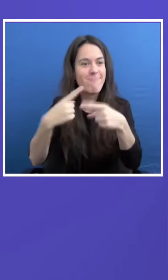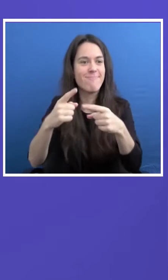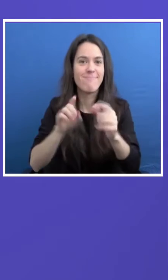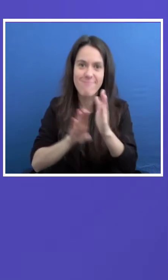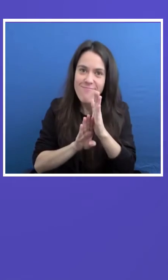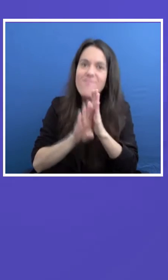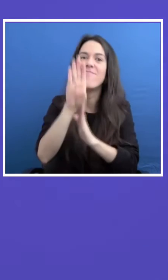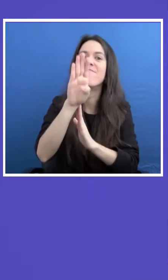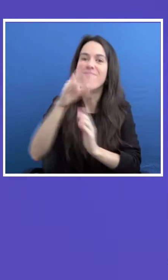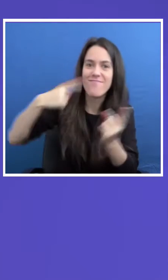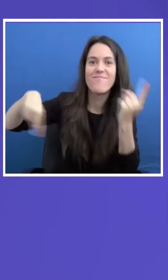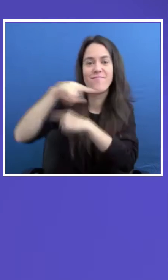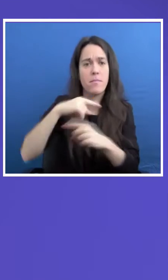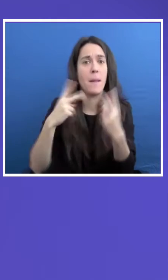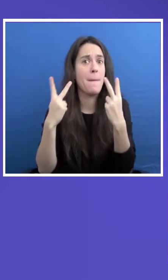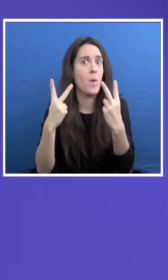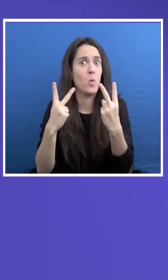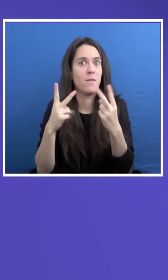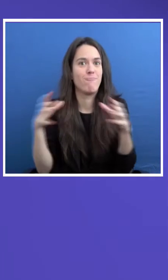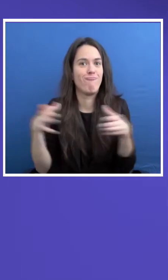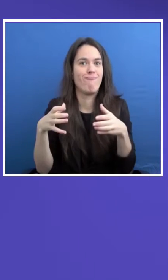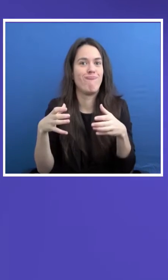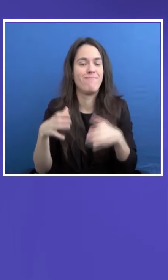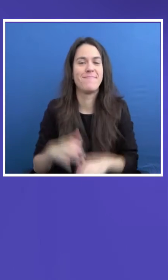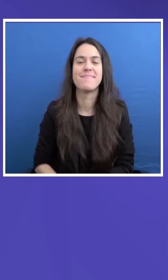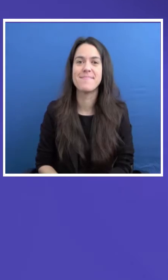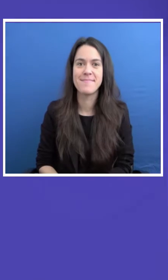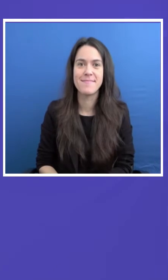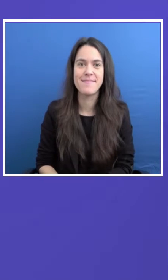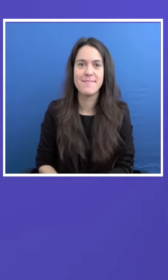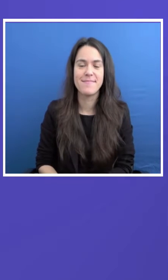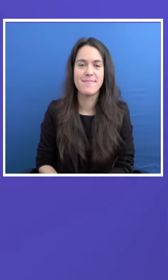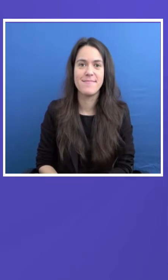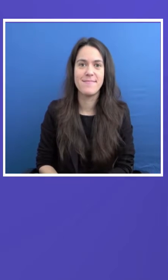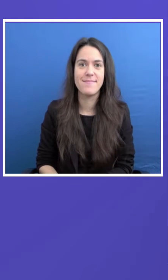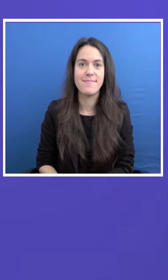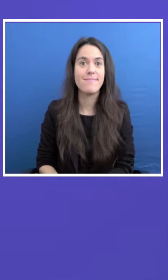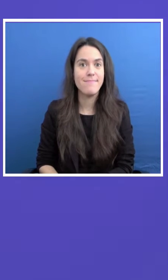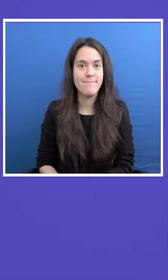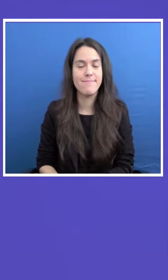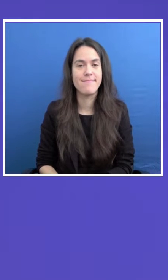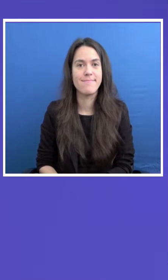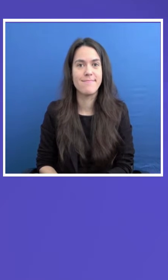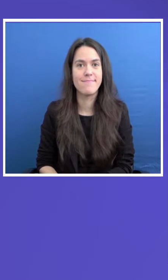important part here, the solidarity among female journalists.